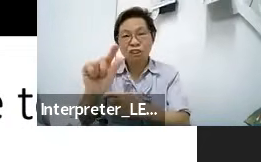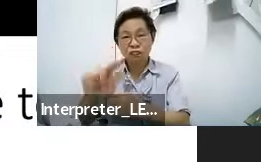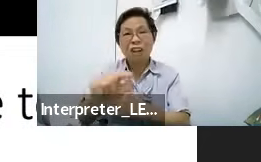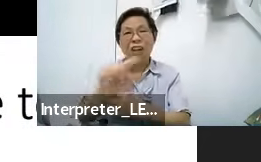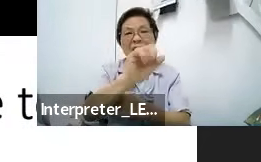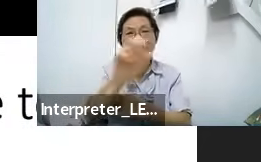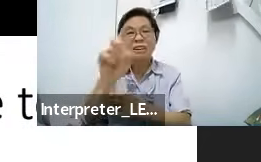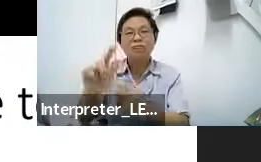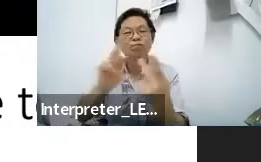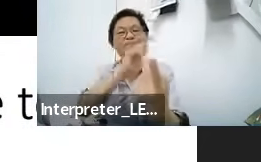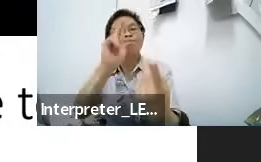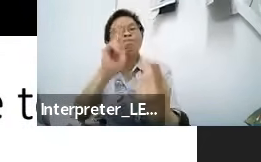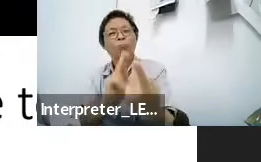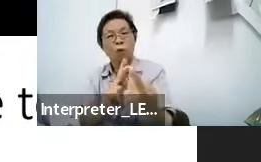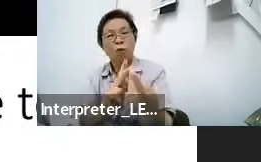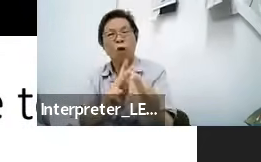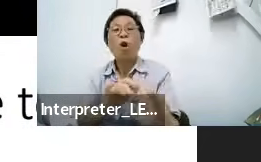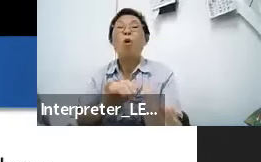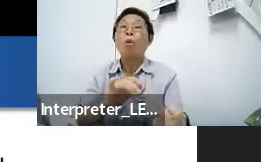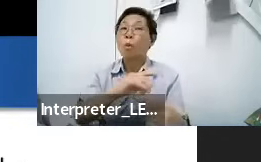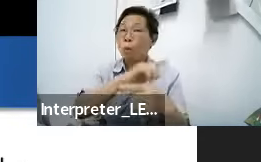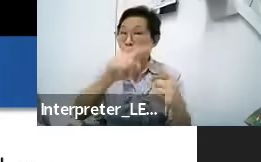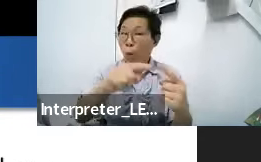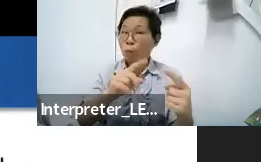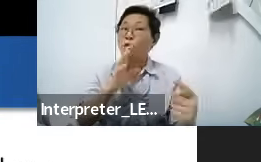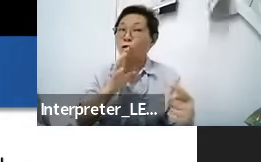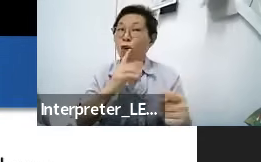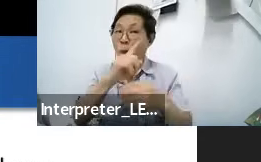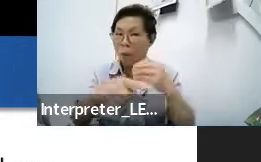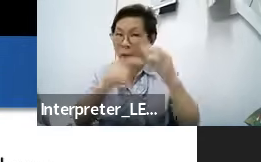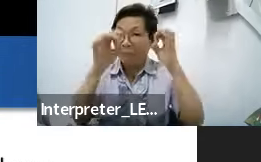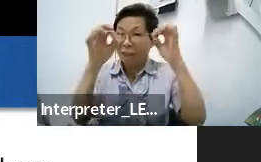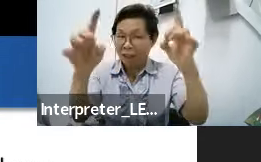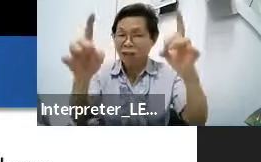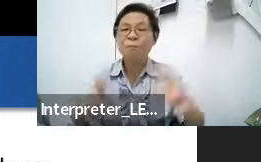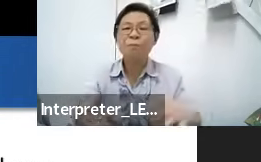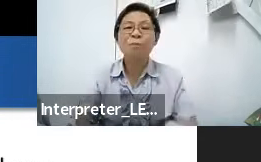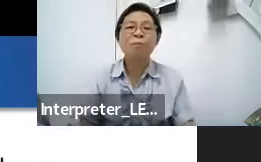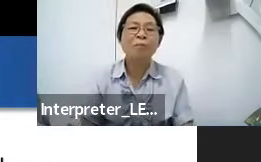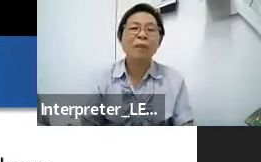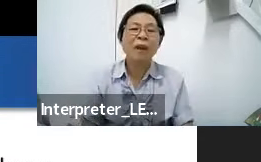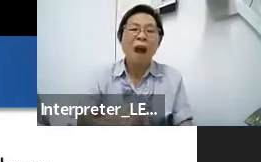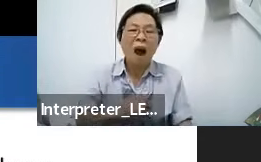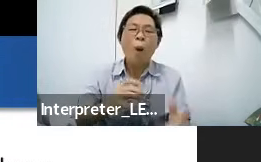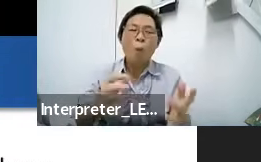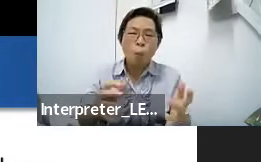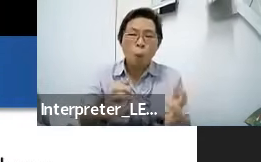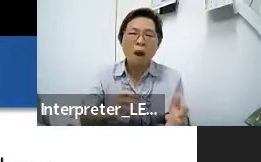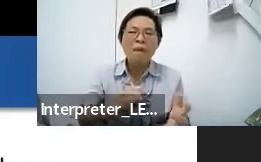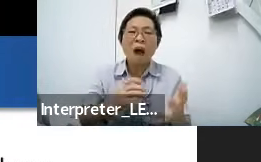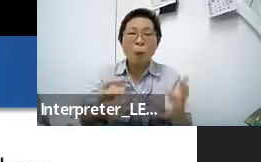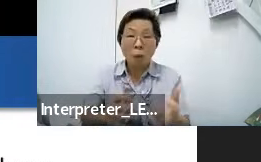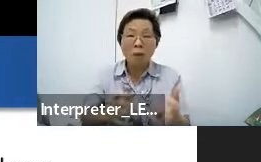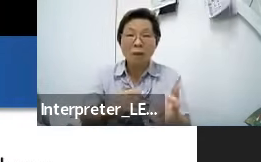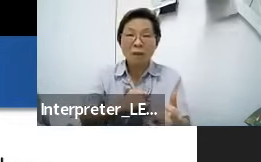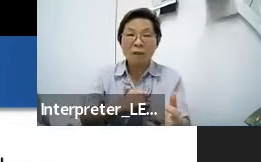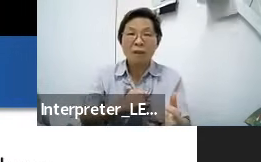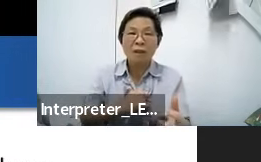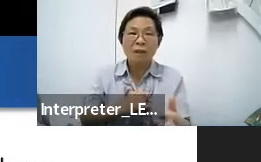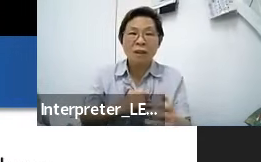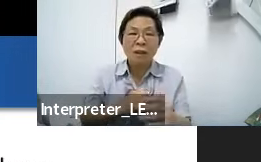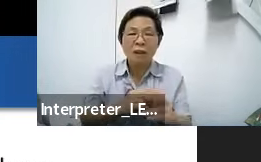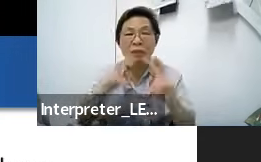well. Next slide. So I would just like to give a bit of an